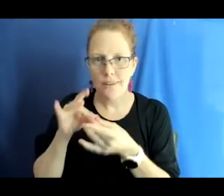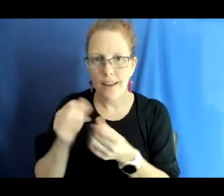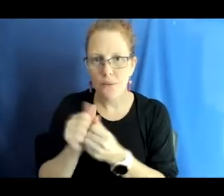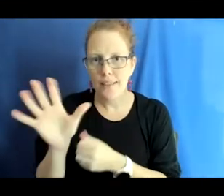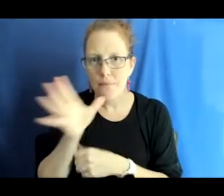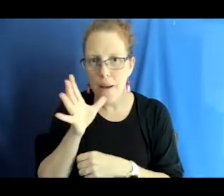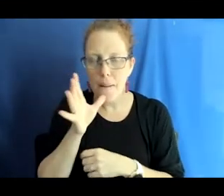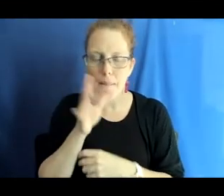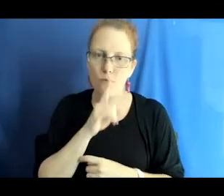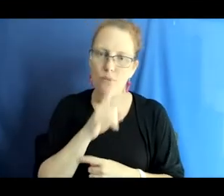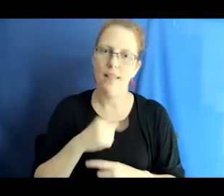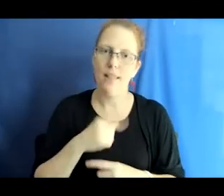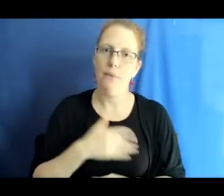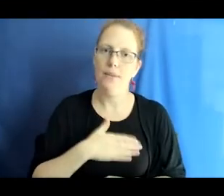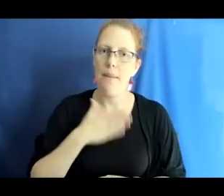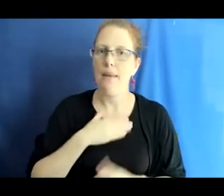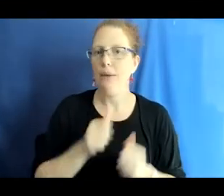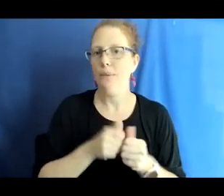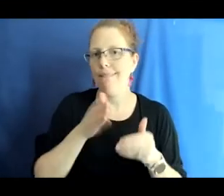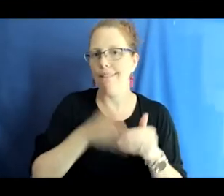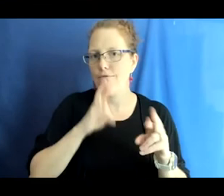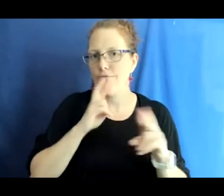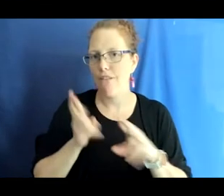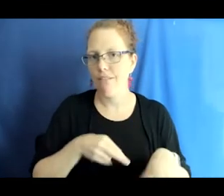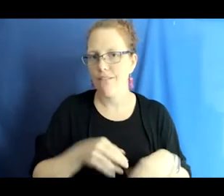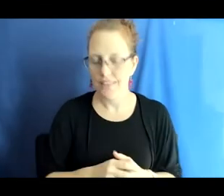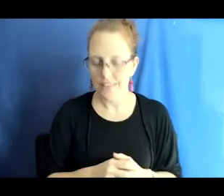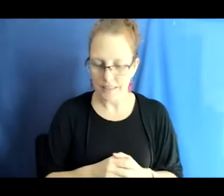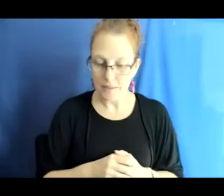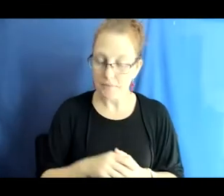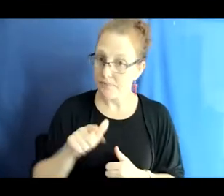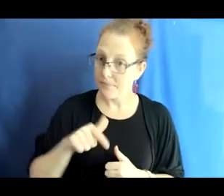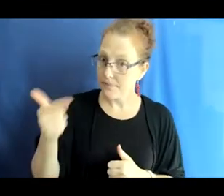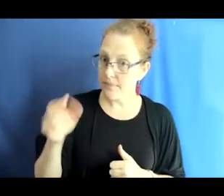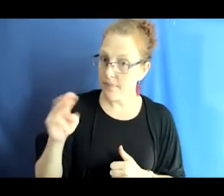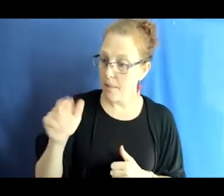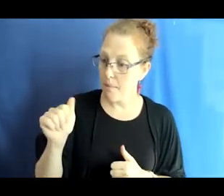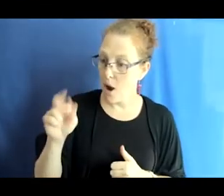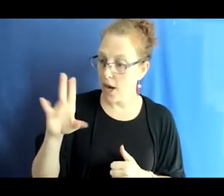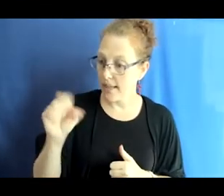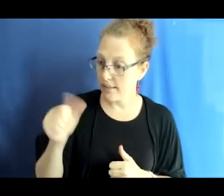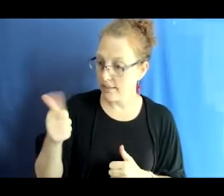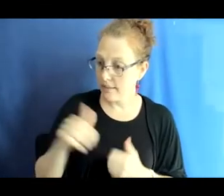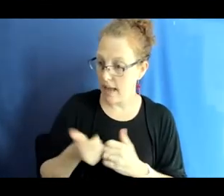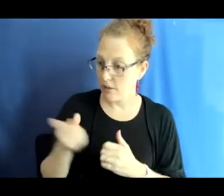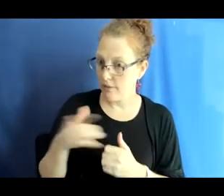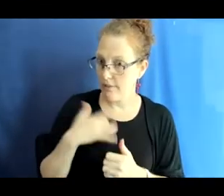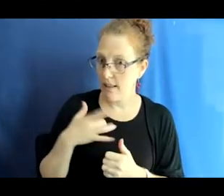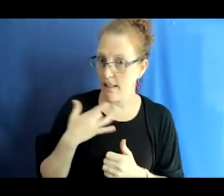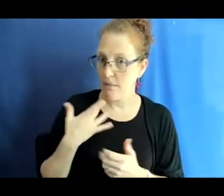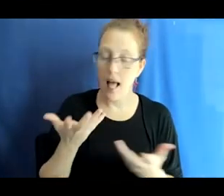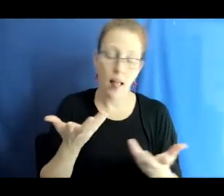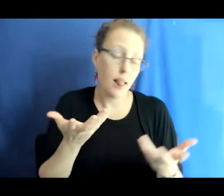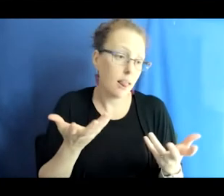And you, Marius, how do you feel? Oh, well, it's, you know, it's not just a film for me. It's also like a document that